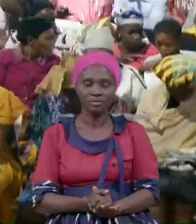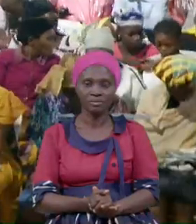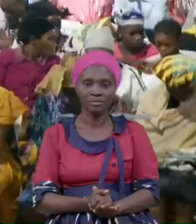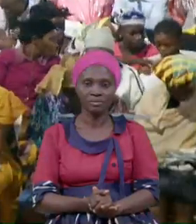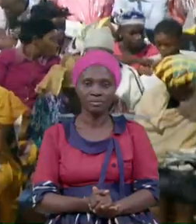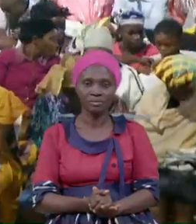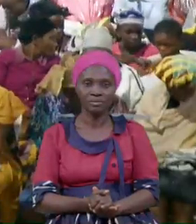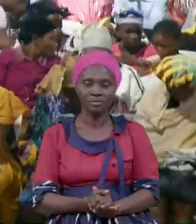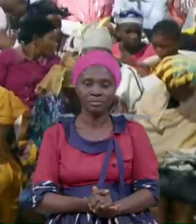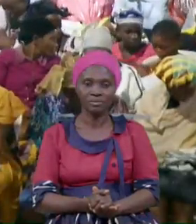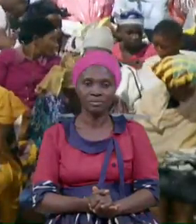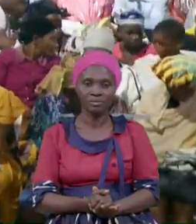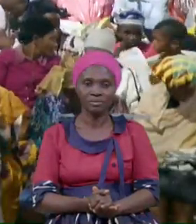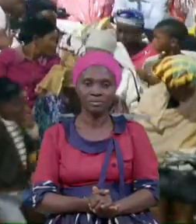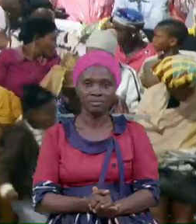here.